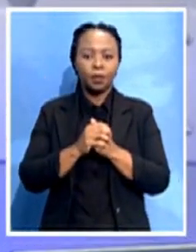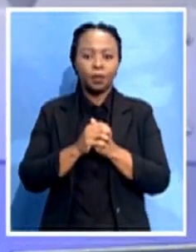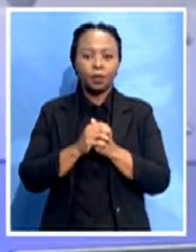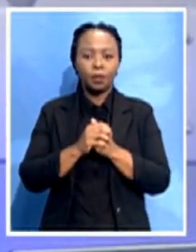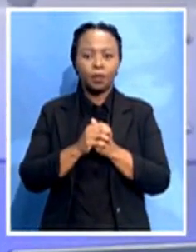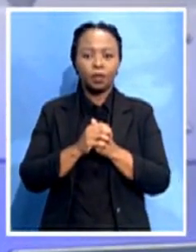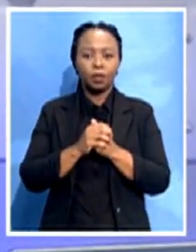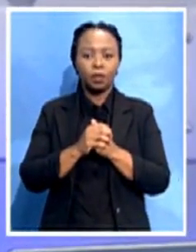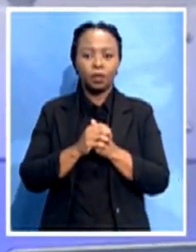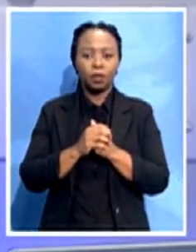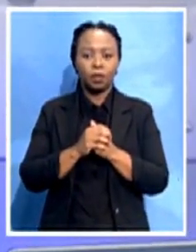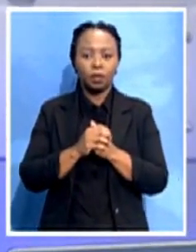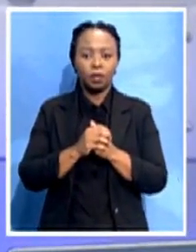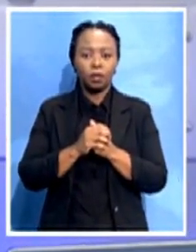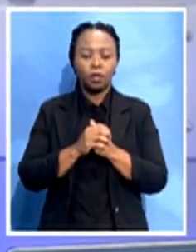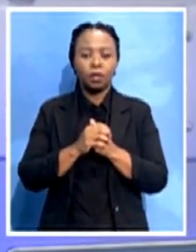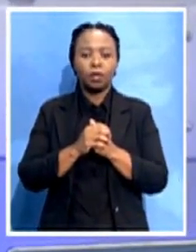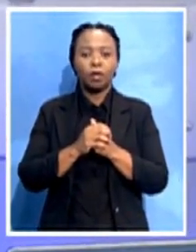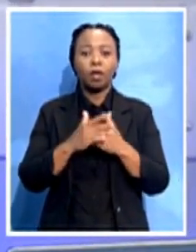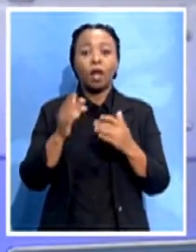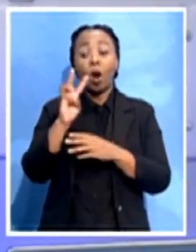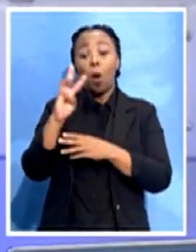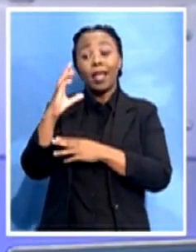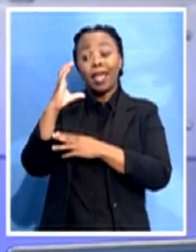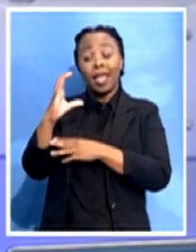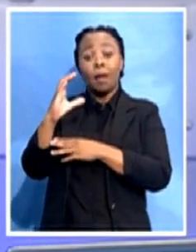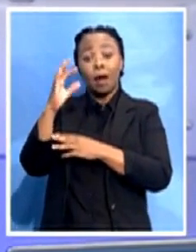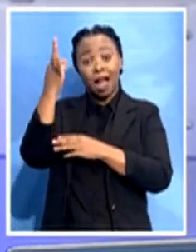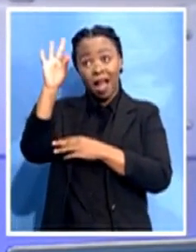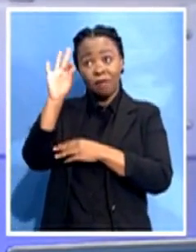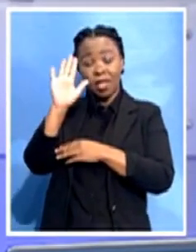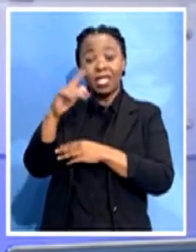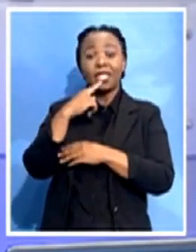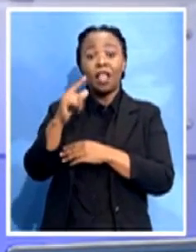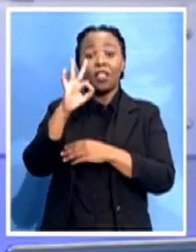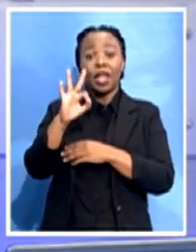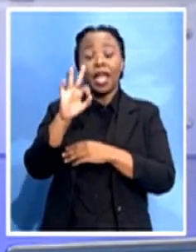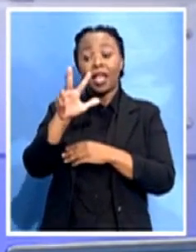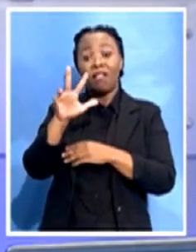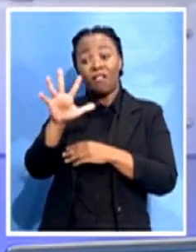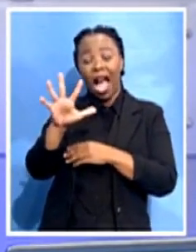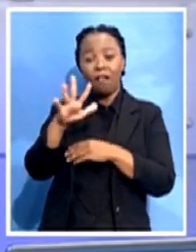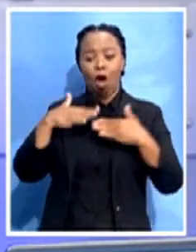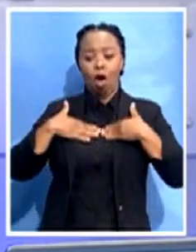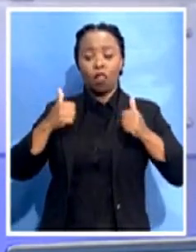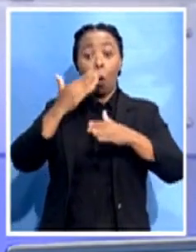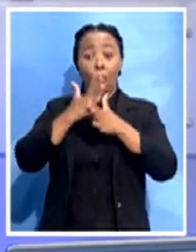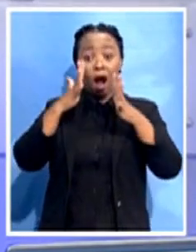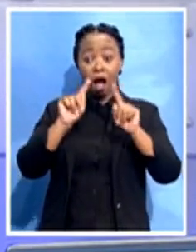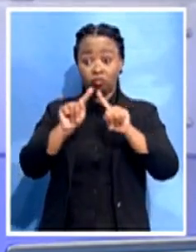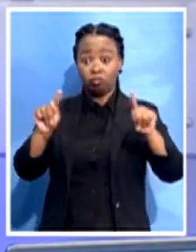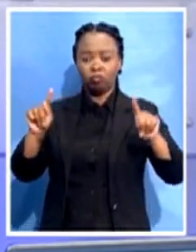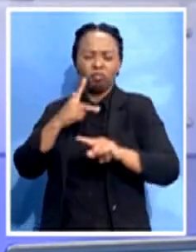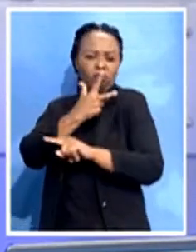The Western Cape government says 385 health workers have been vaccinated for COVID-19 in the